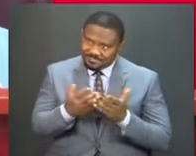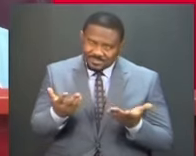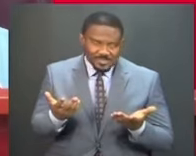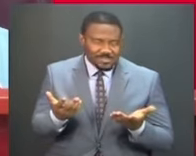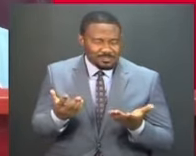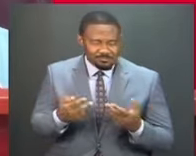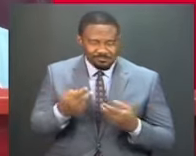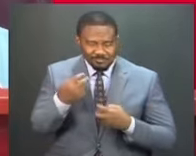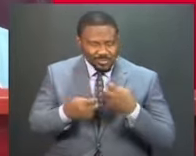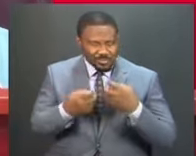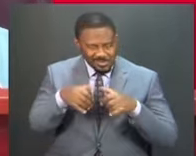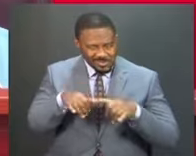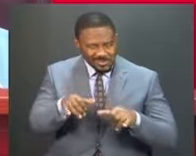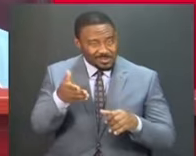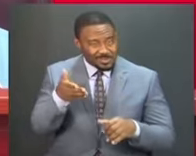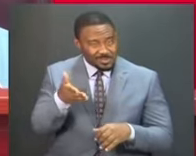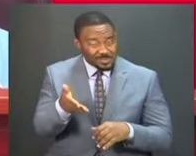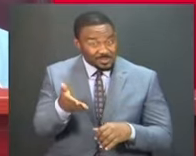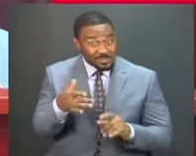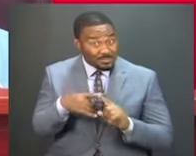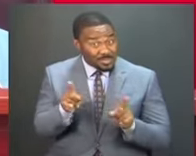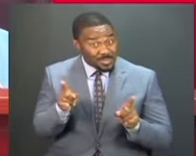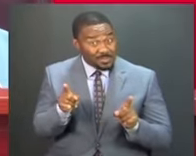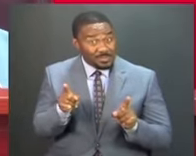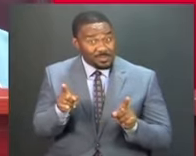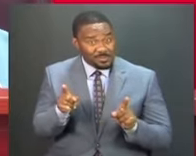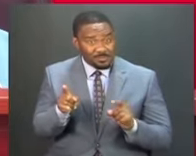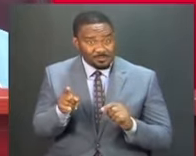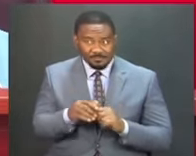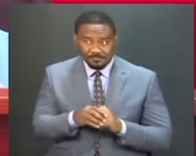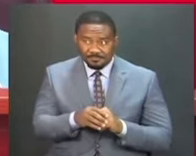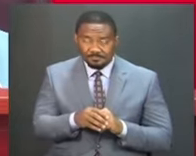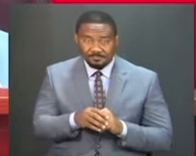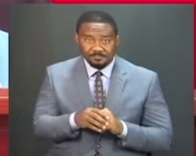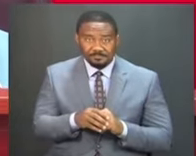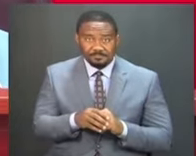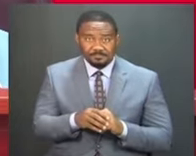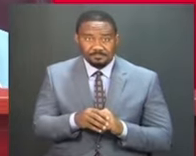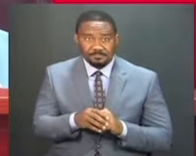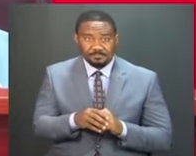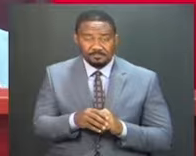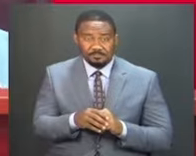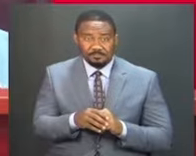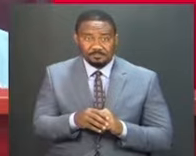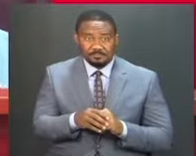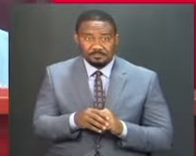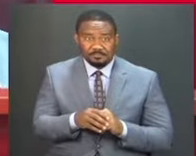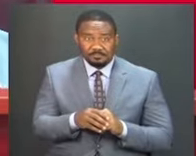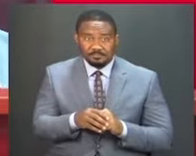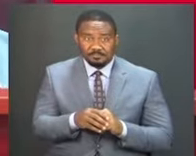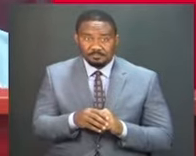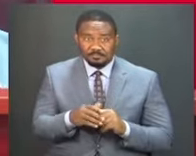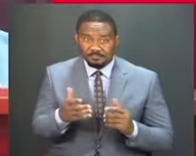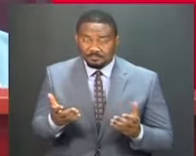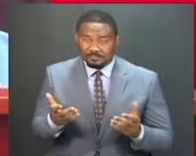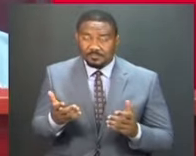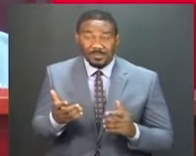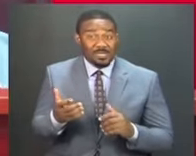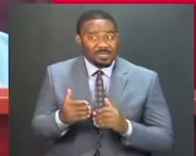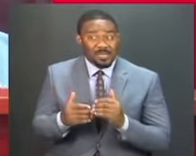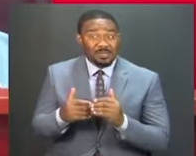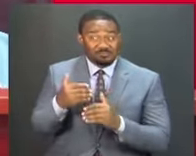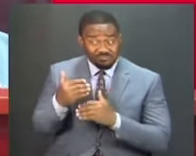it. But the practicality of the system we have now is such that the bureaucracy is still weak.